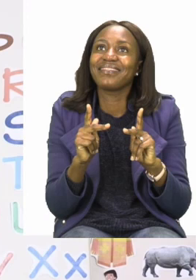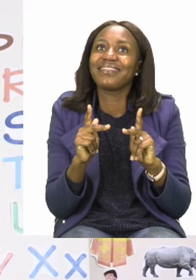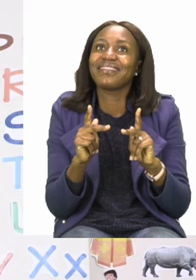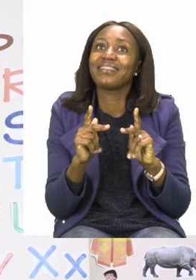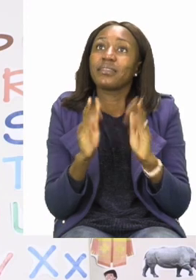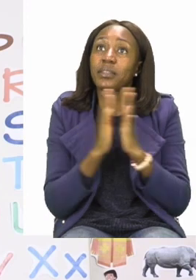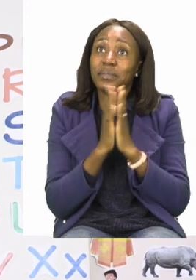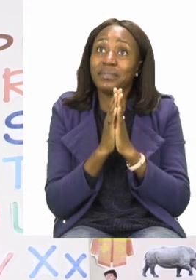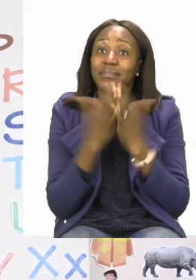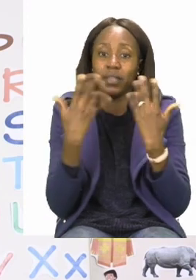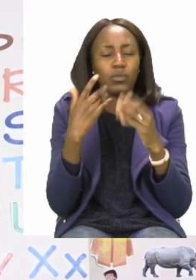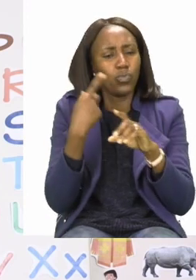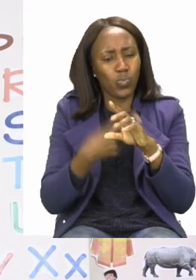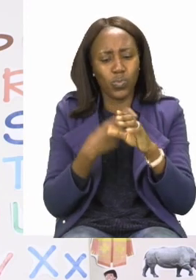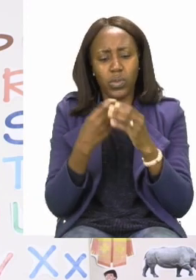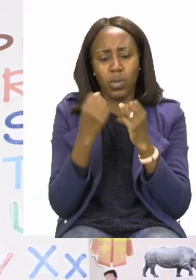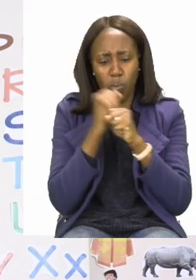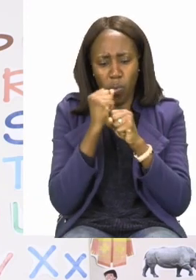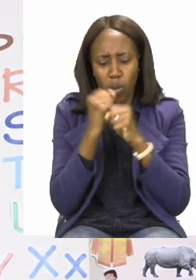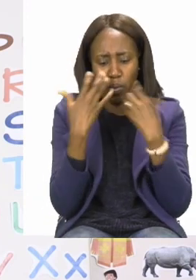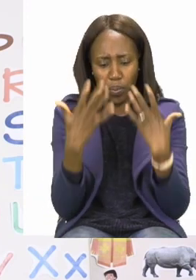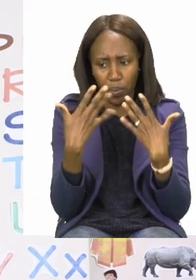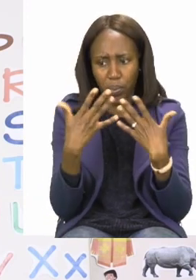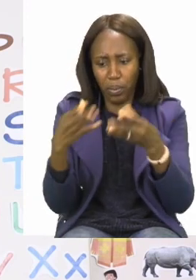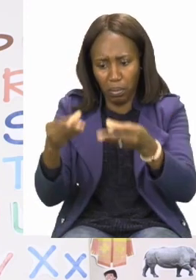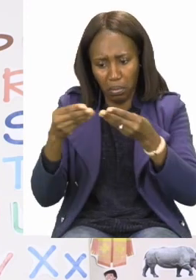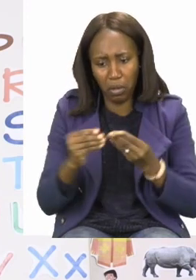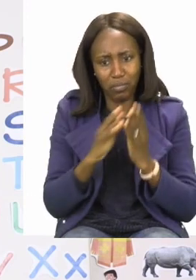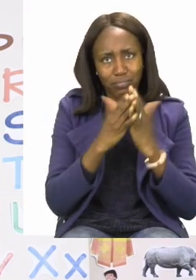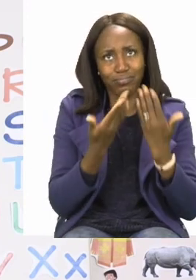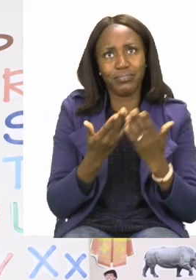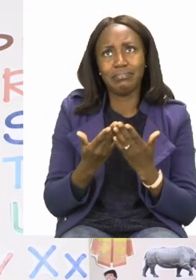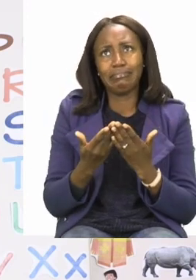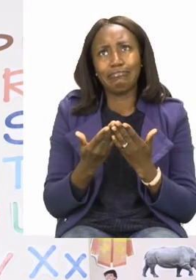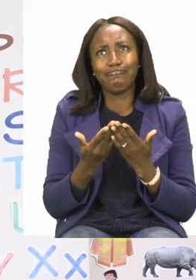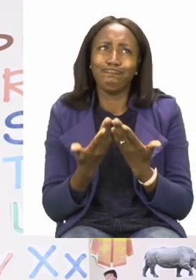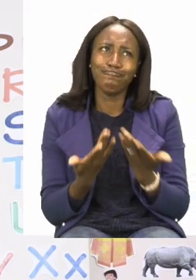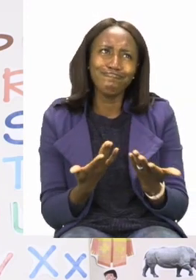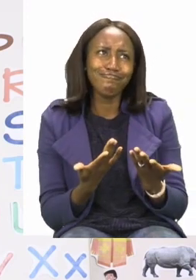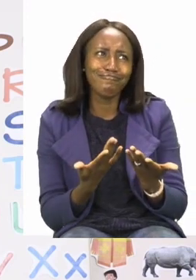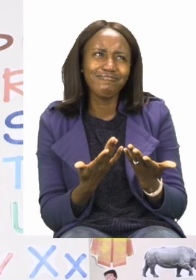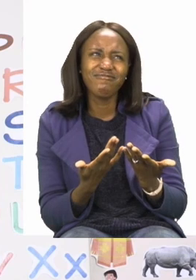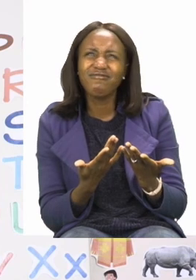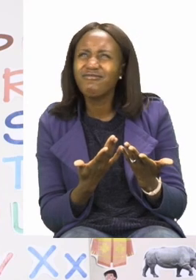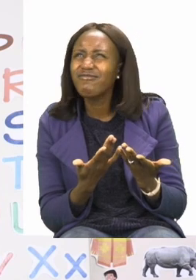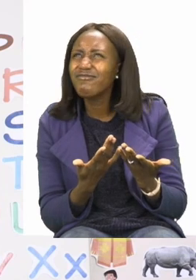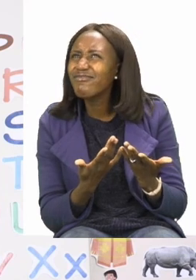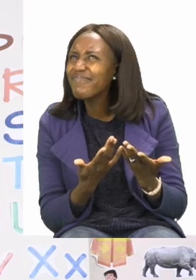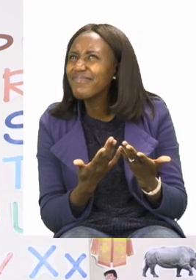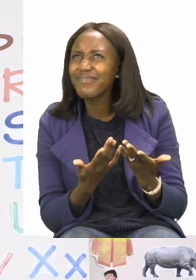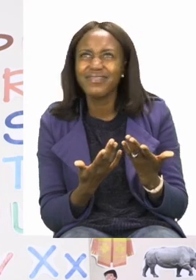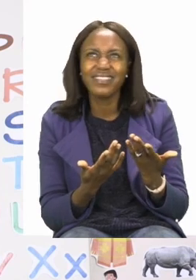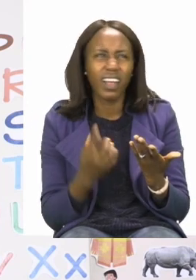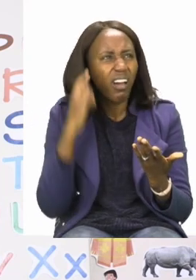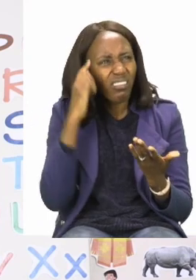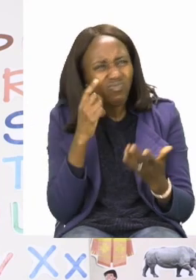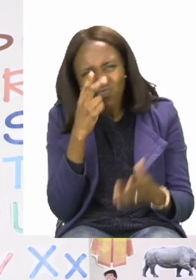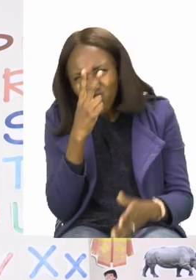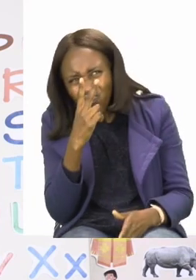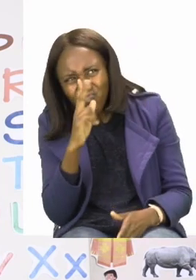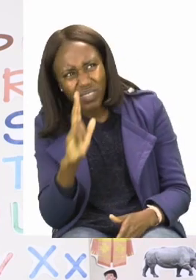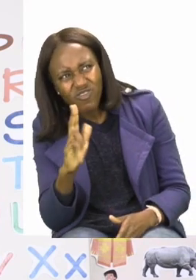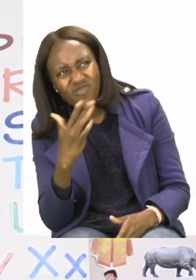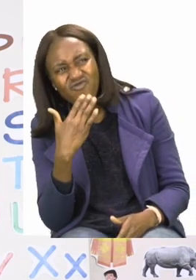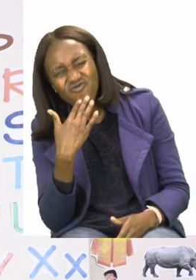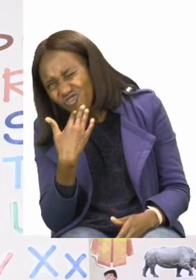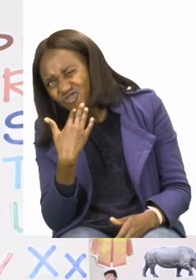your hands are dry before you touch anything else. I think I saw a little blue head somewhere sneaking